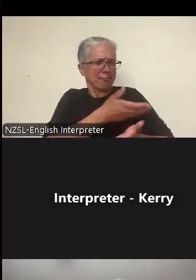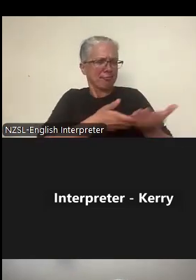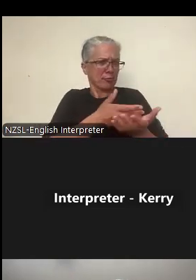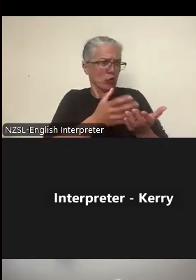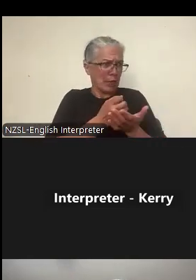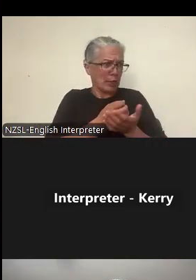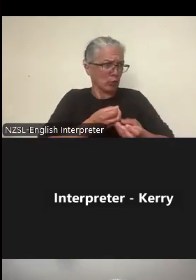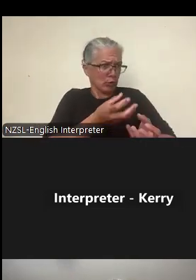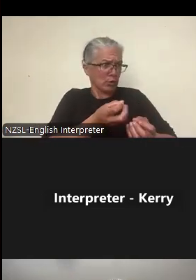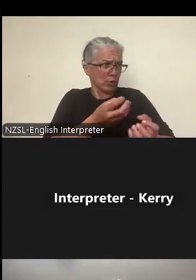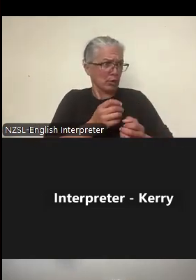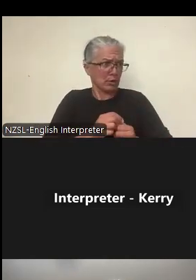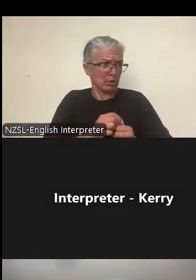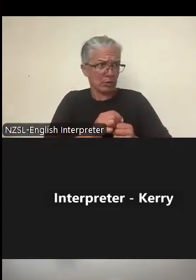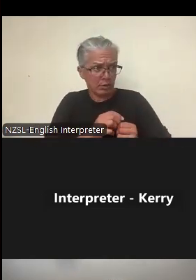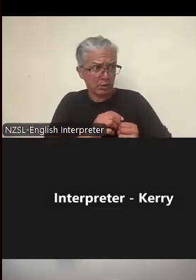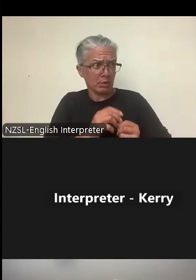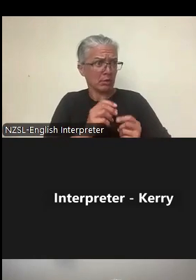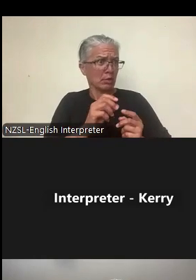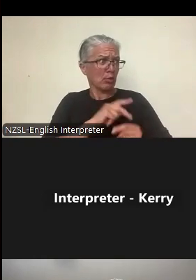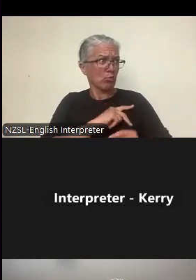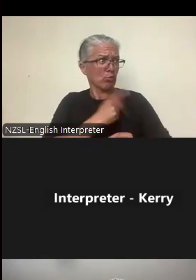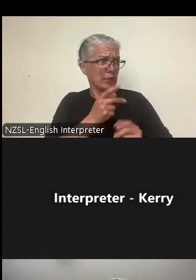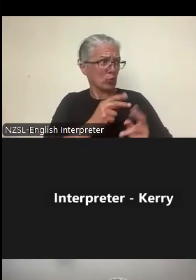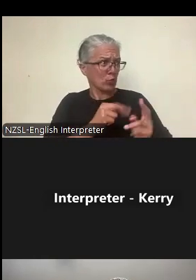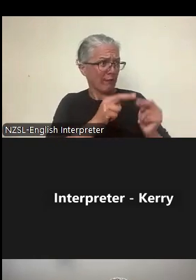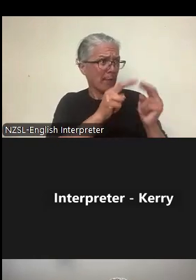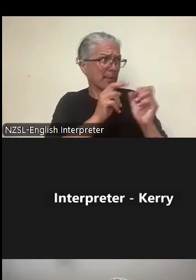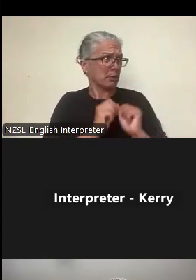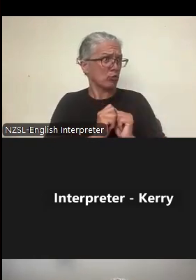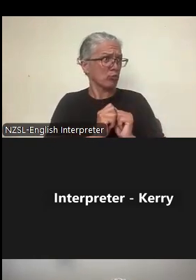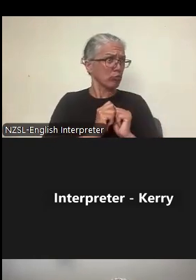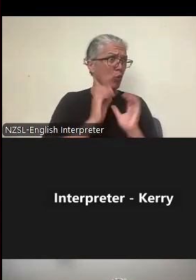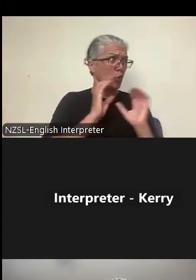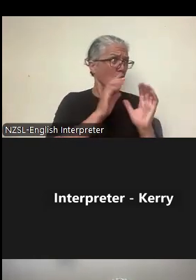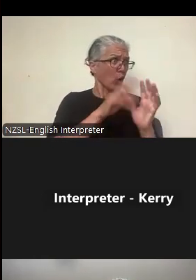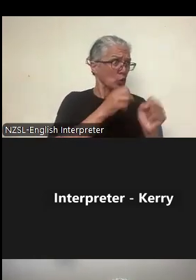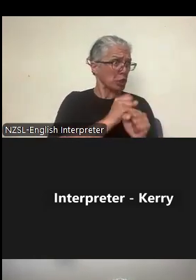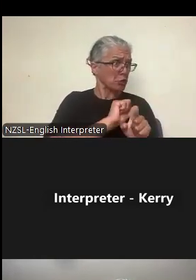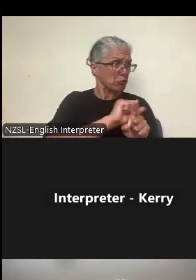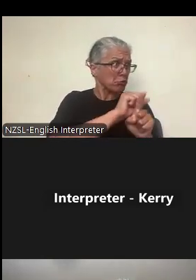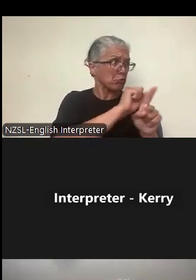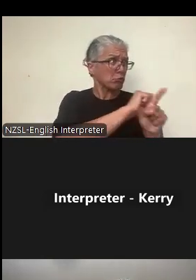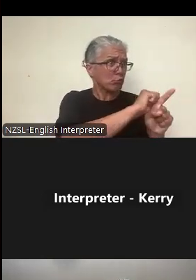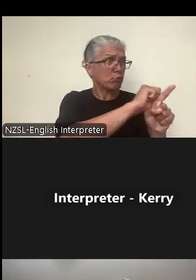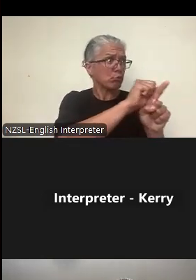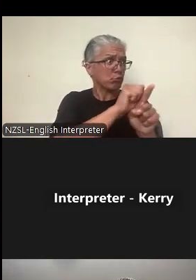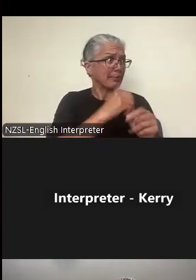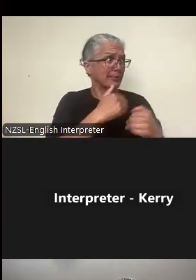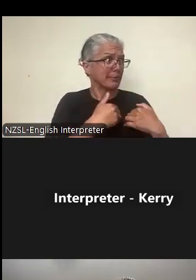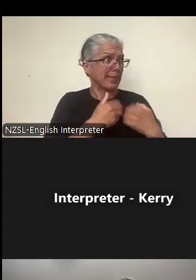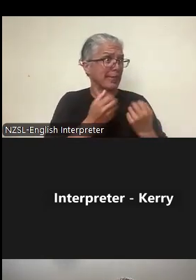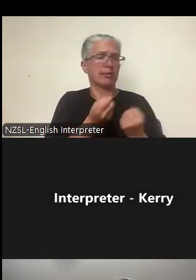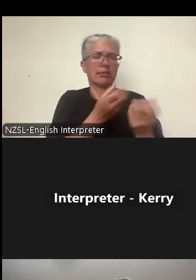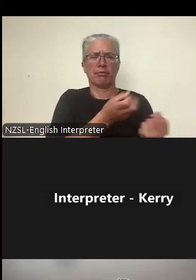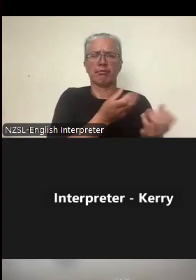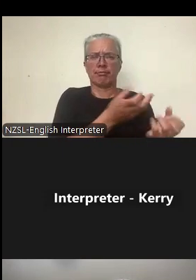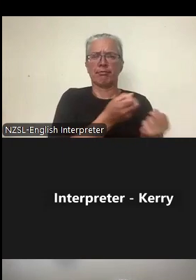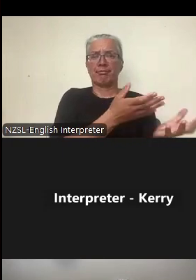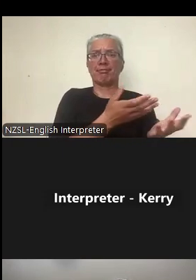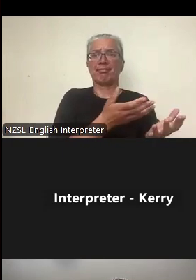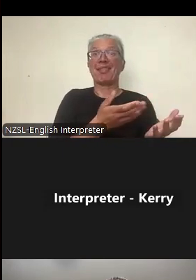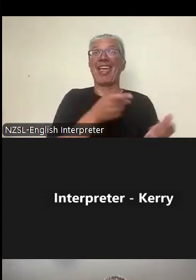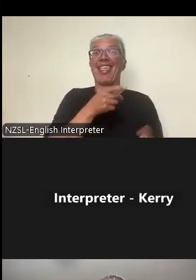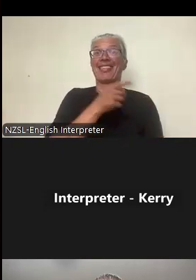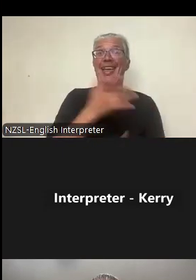the observations, the modelling, the coaching that they require. And you're developing that